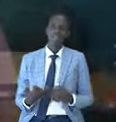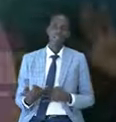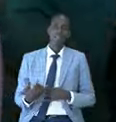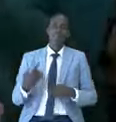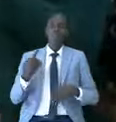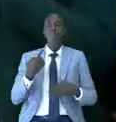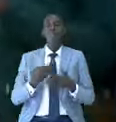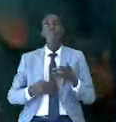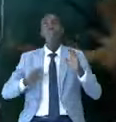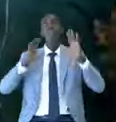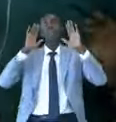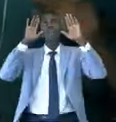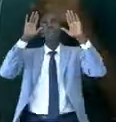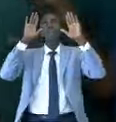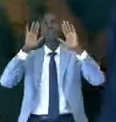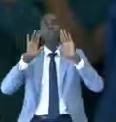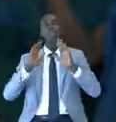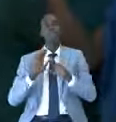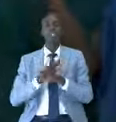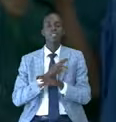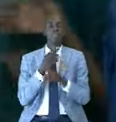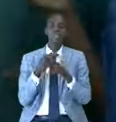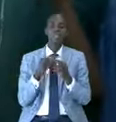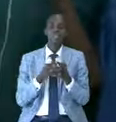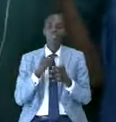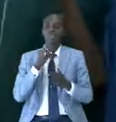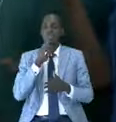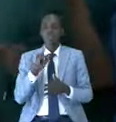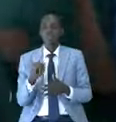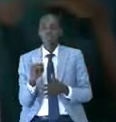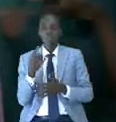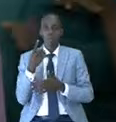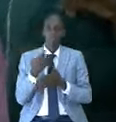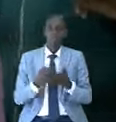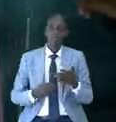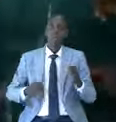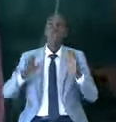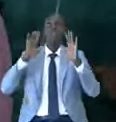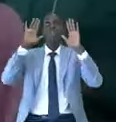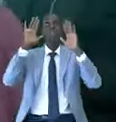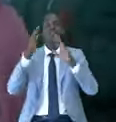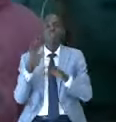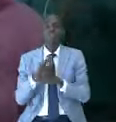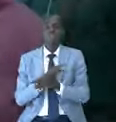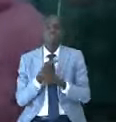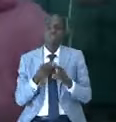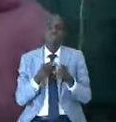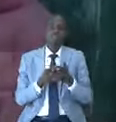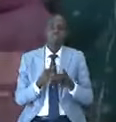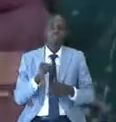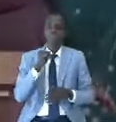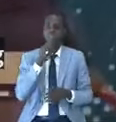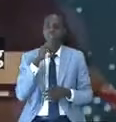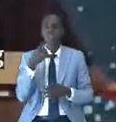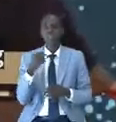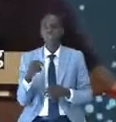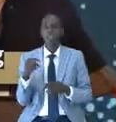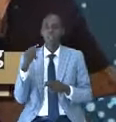What a wonderful name it is, oh God. The name of Jesus.